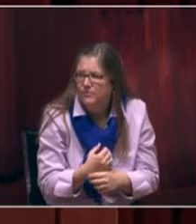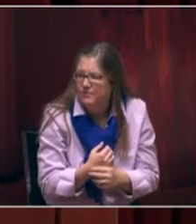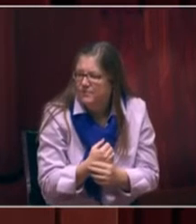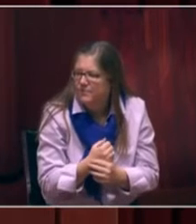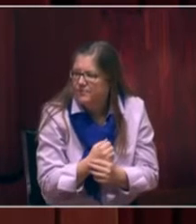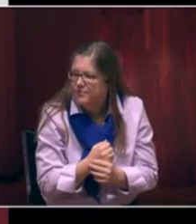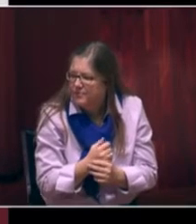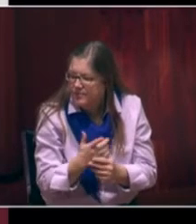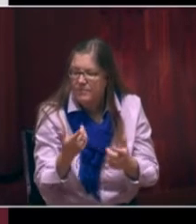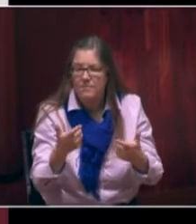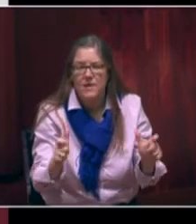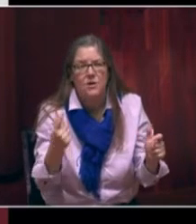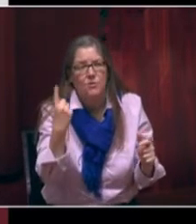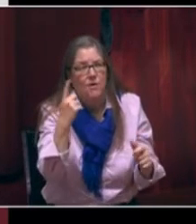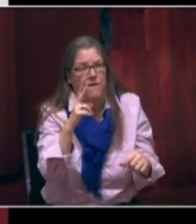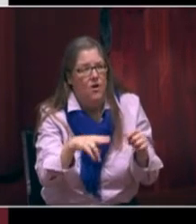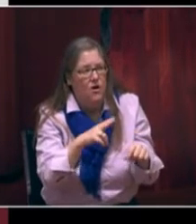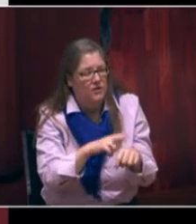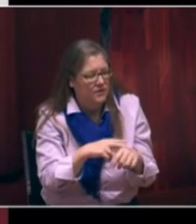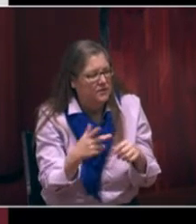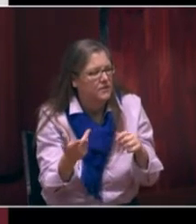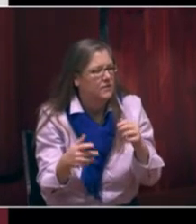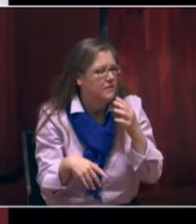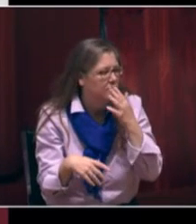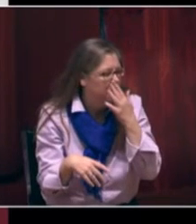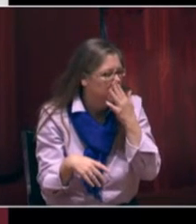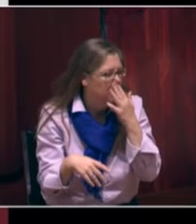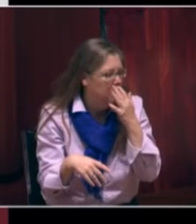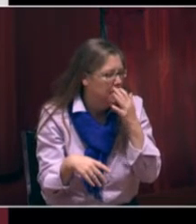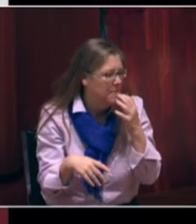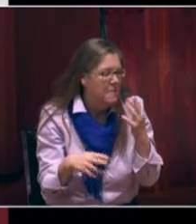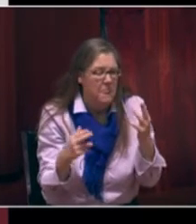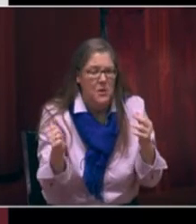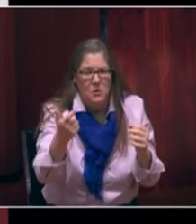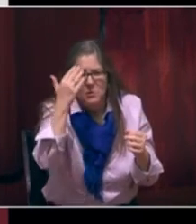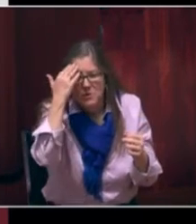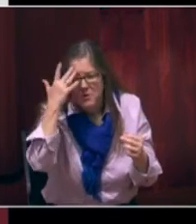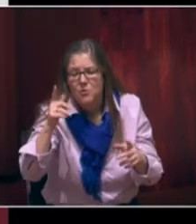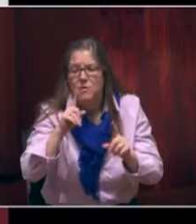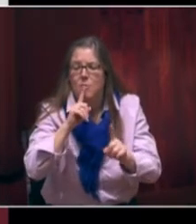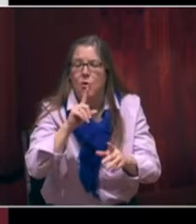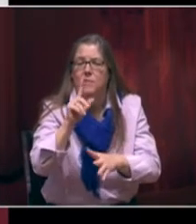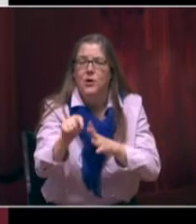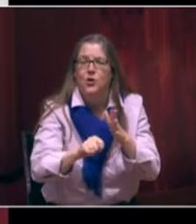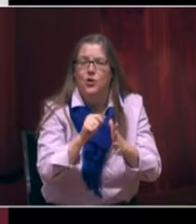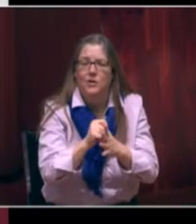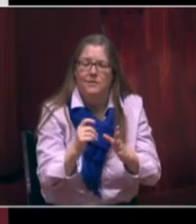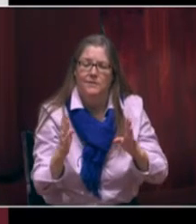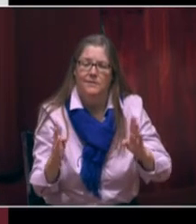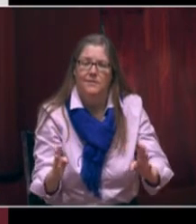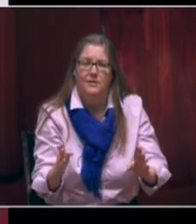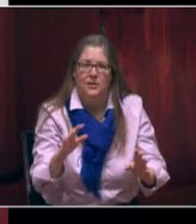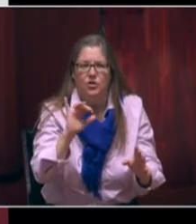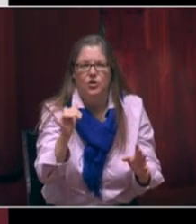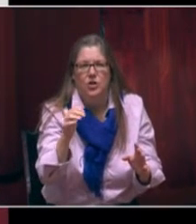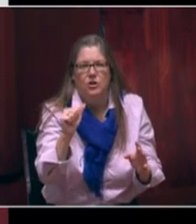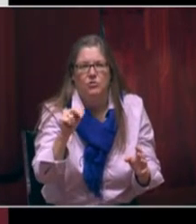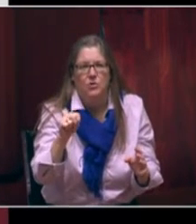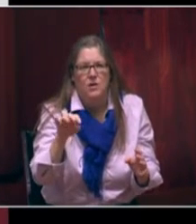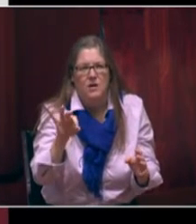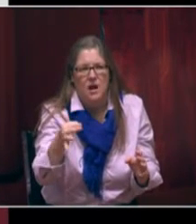So the big one, of course, is hopefully everyone knows by now, is our reporting period for this year for records management reporting is going to be January